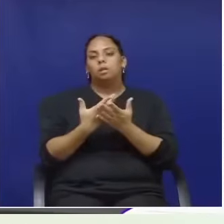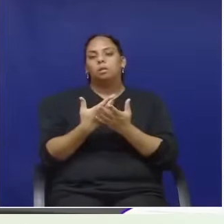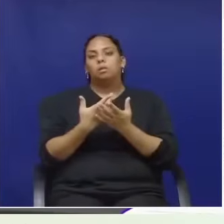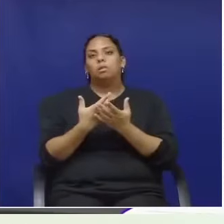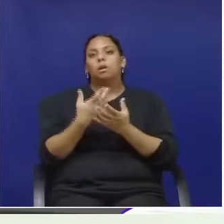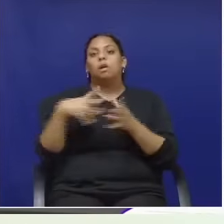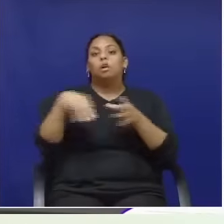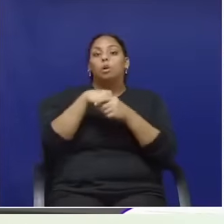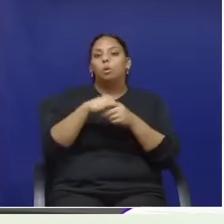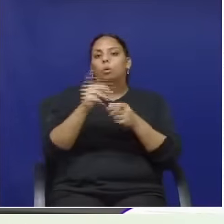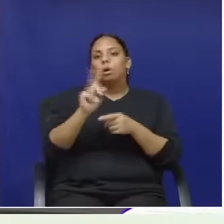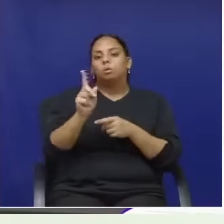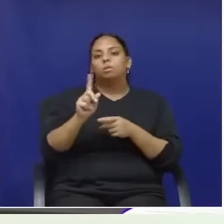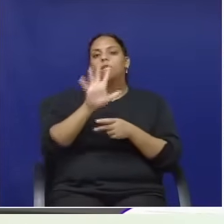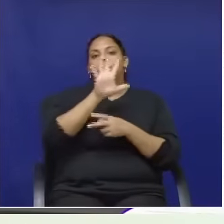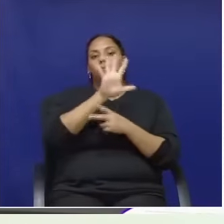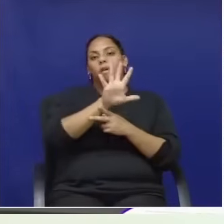include